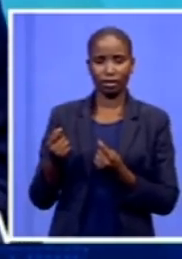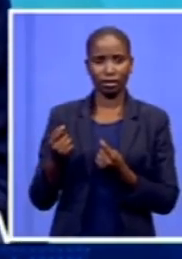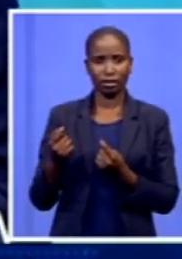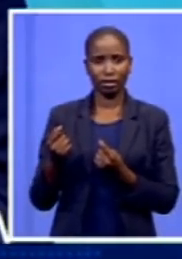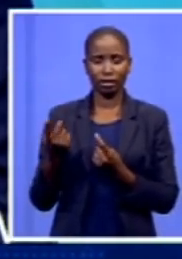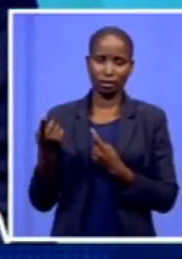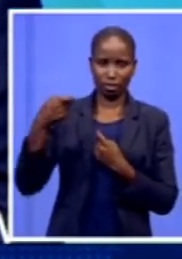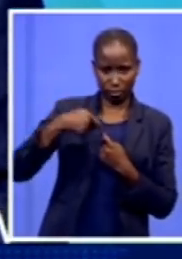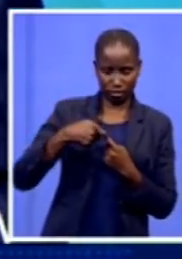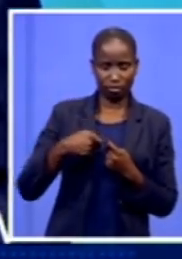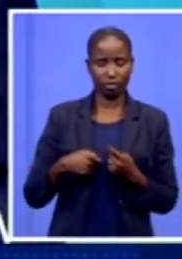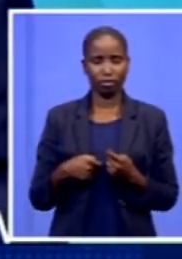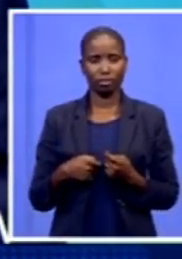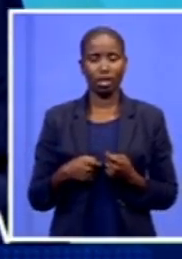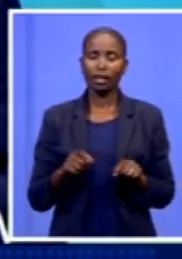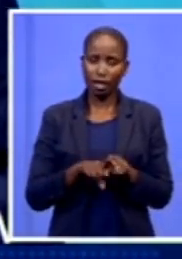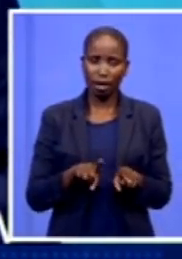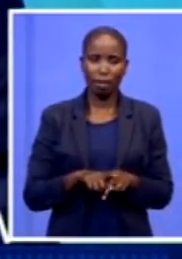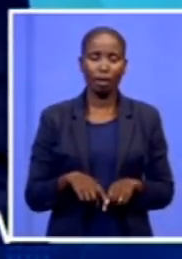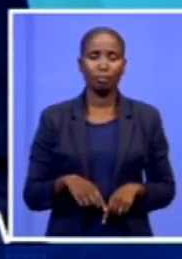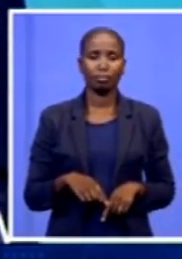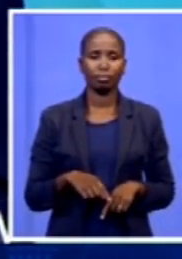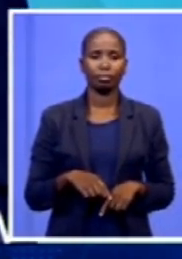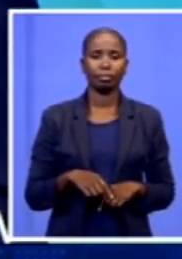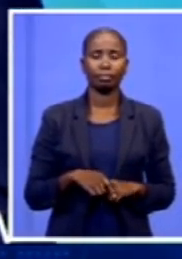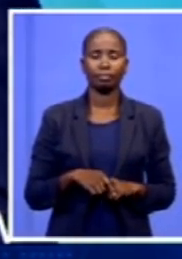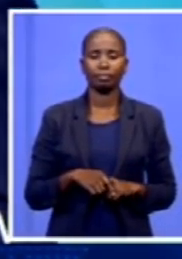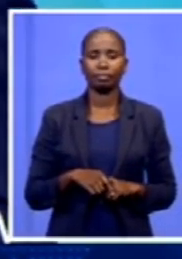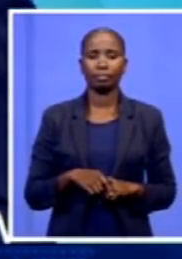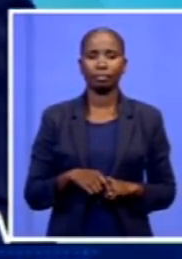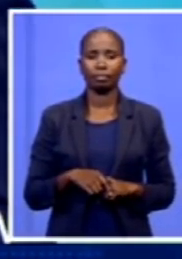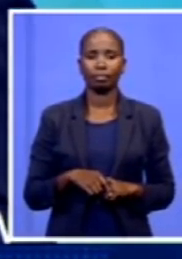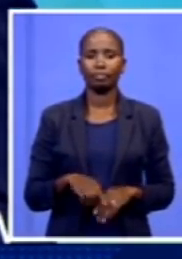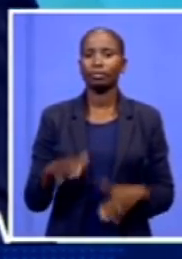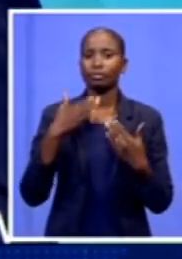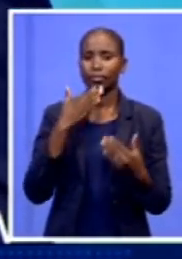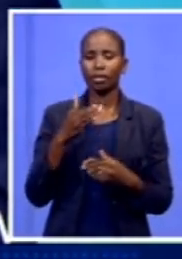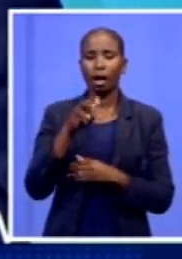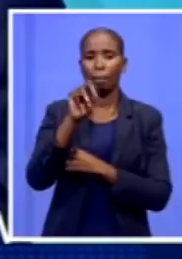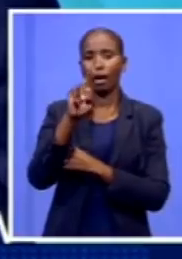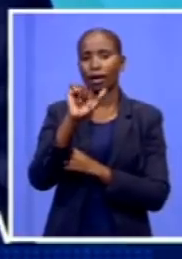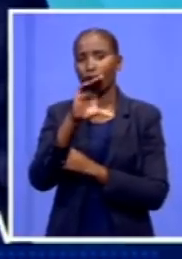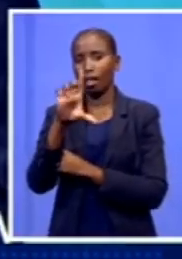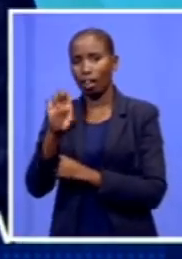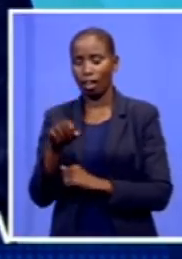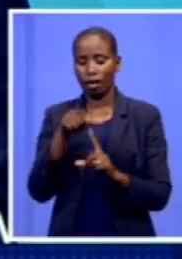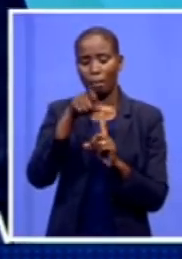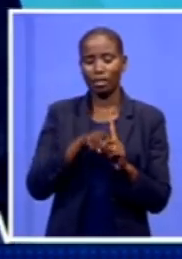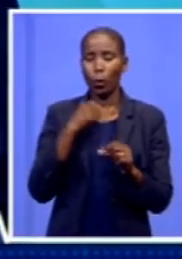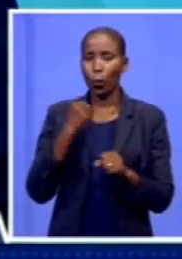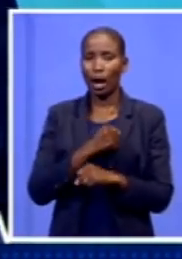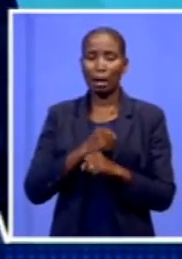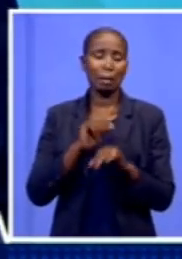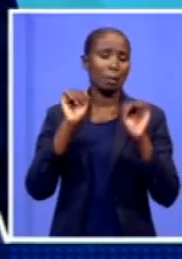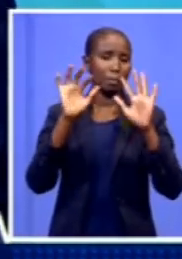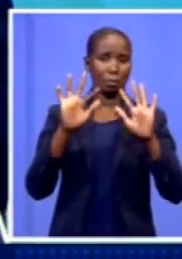like to congratulate Marie-Paul Kenny in particular from the teams. She's done a fantastic job, and without